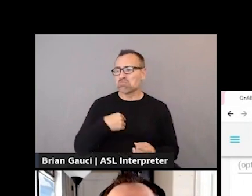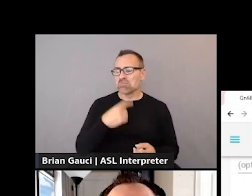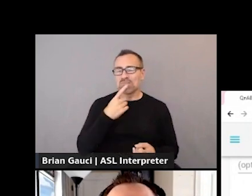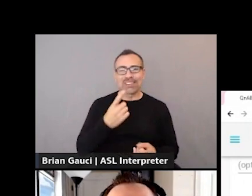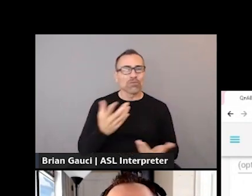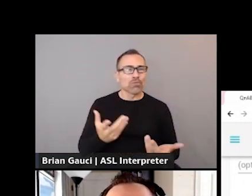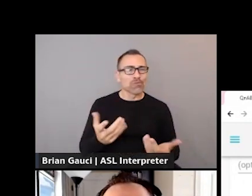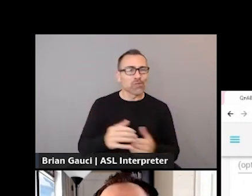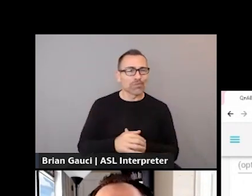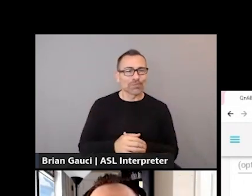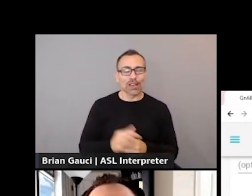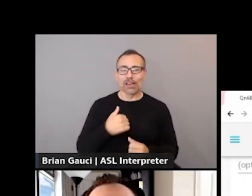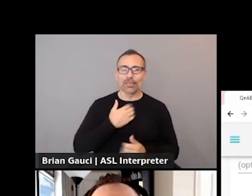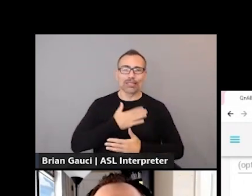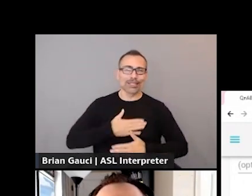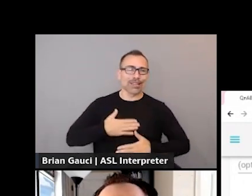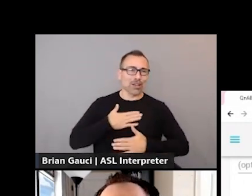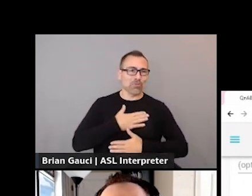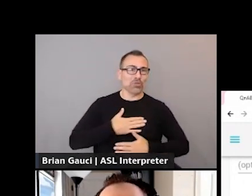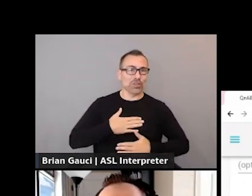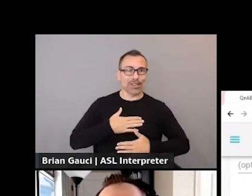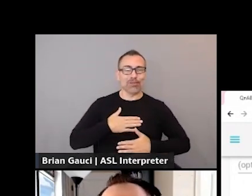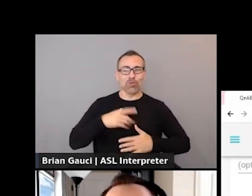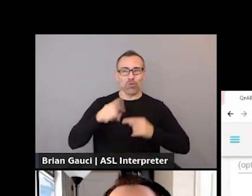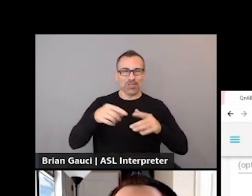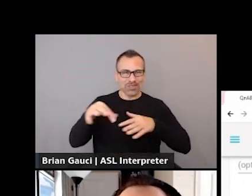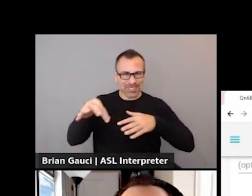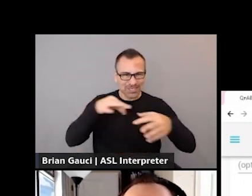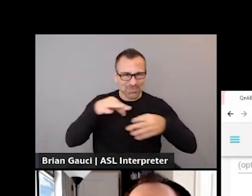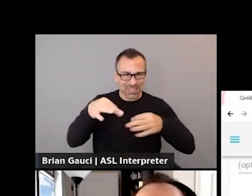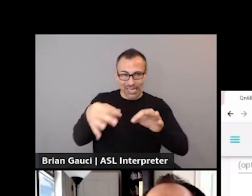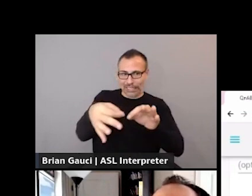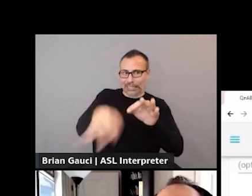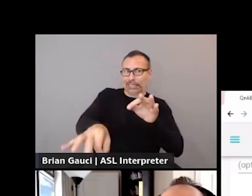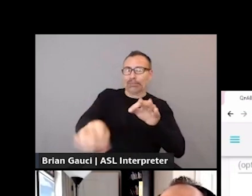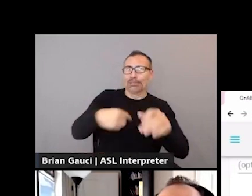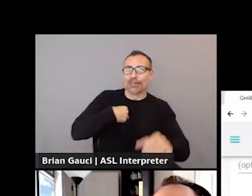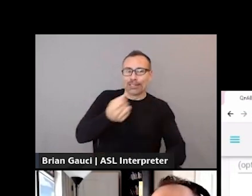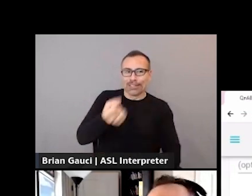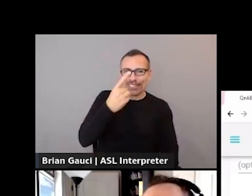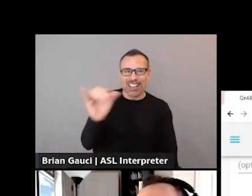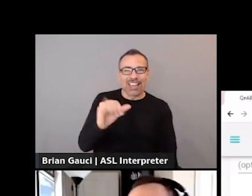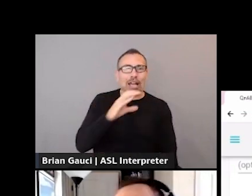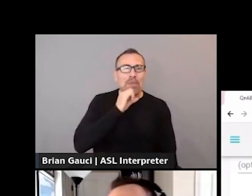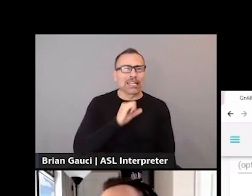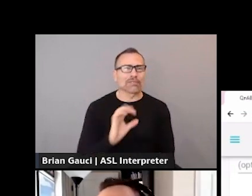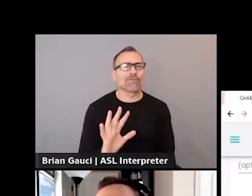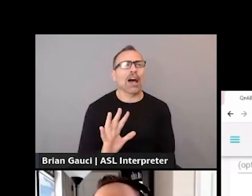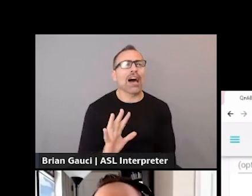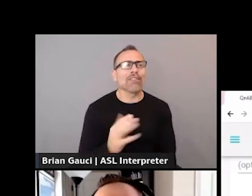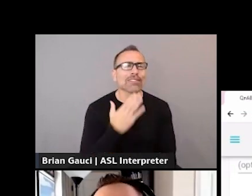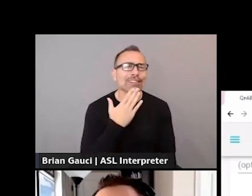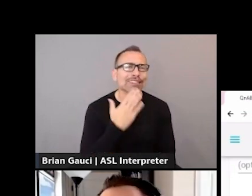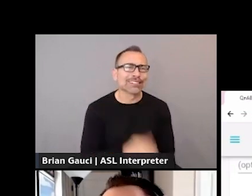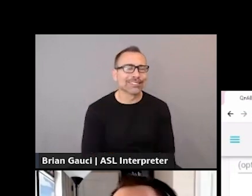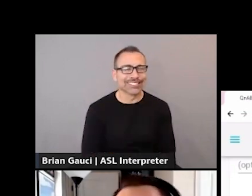appreciate the explain like I'm five kind of way of doing it, because Me too. Good. I needed